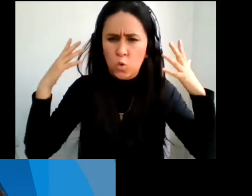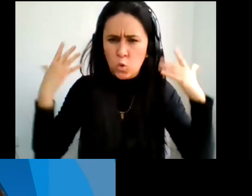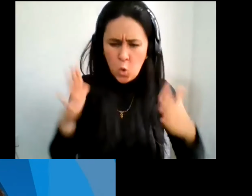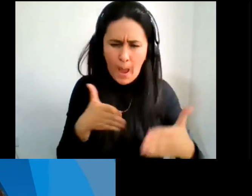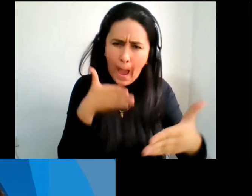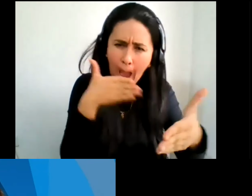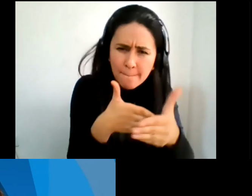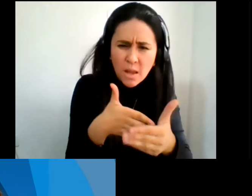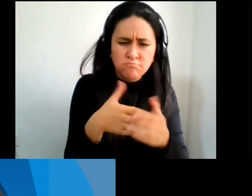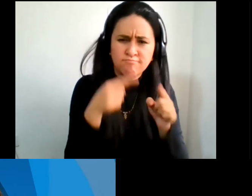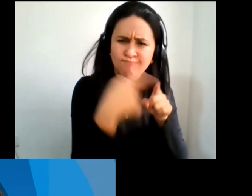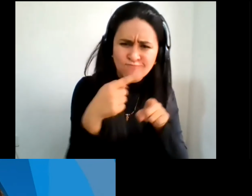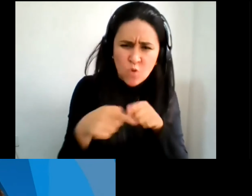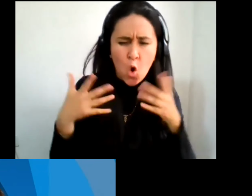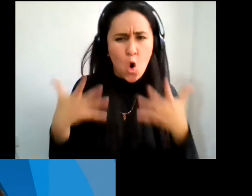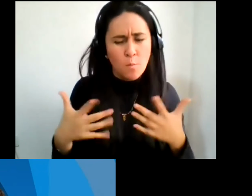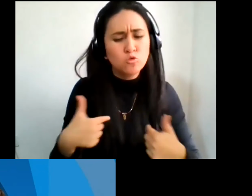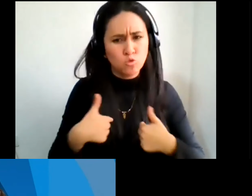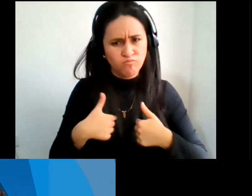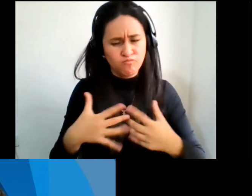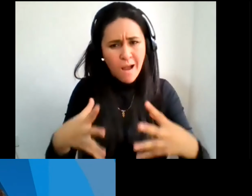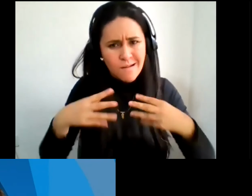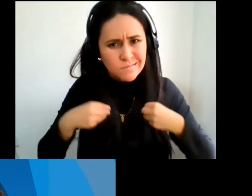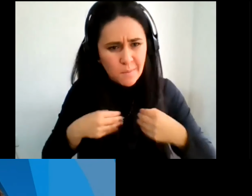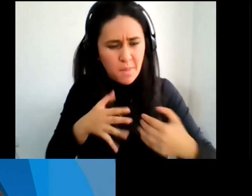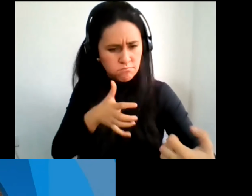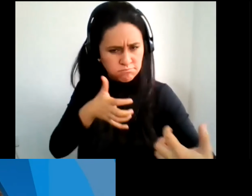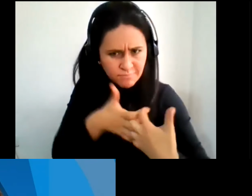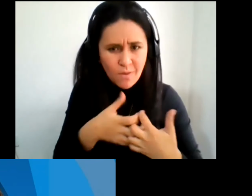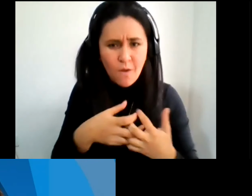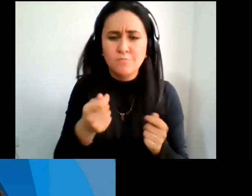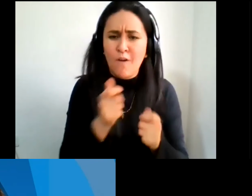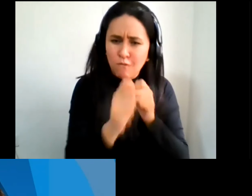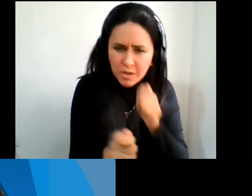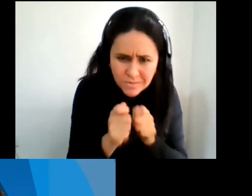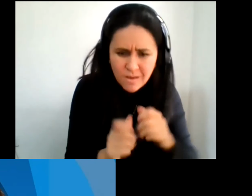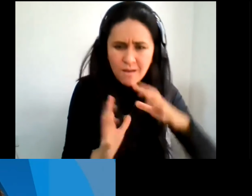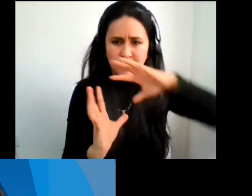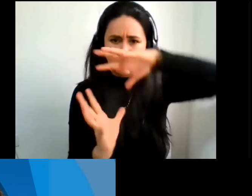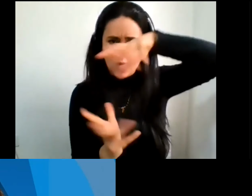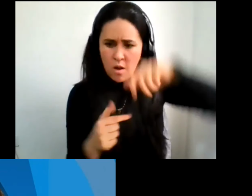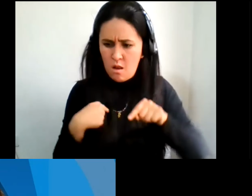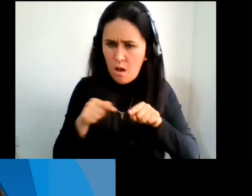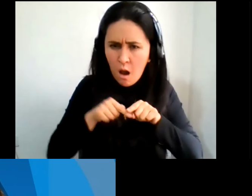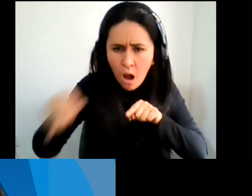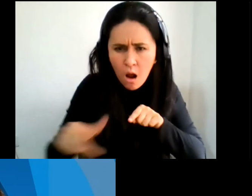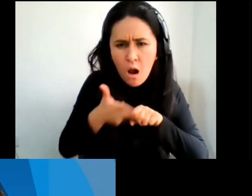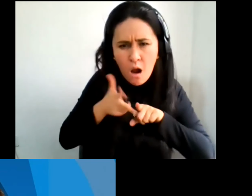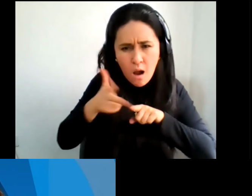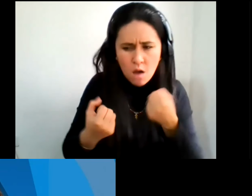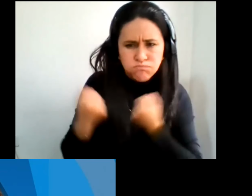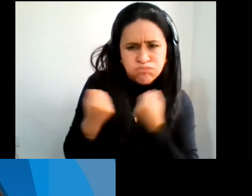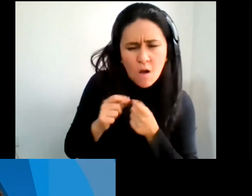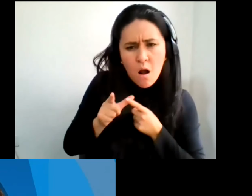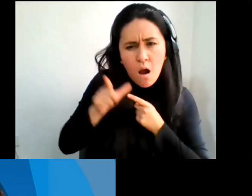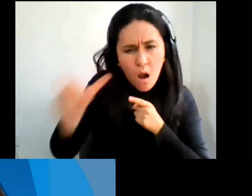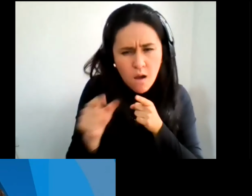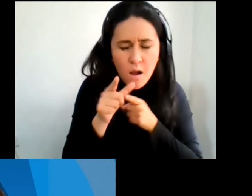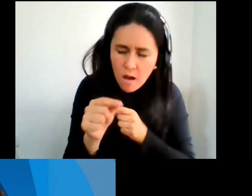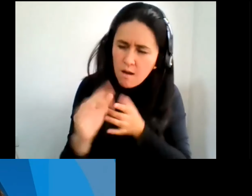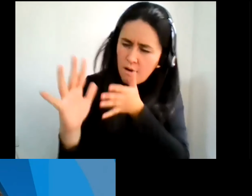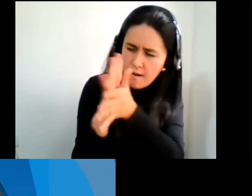of barriers, the acceptability issue, the financial aspect, availability, geographic, organizational aspects.